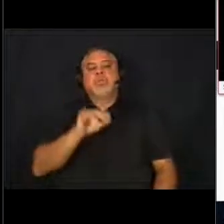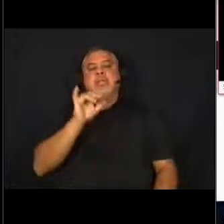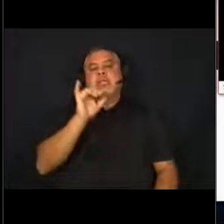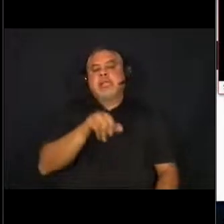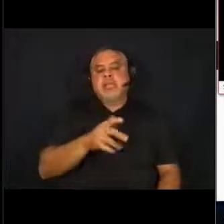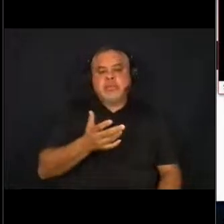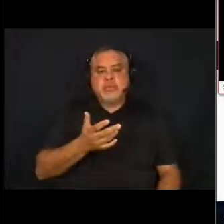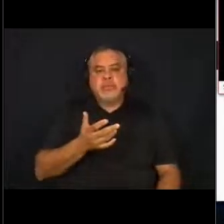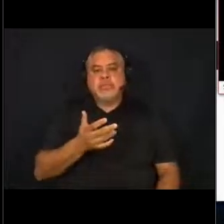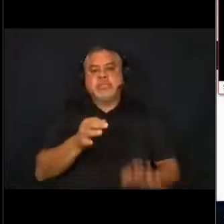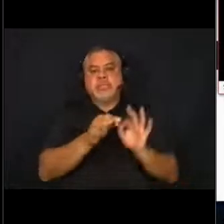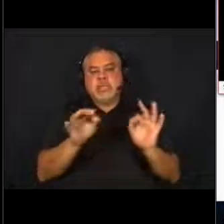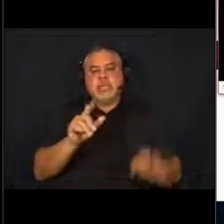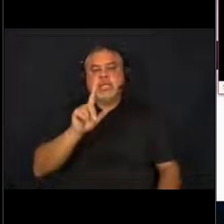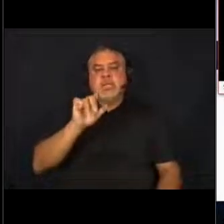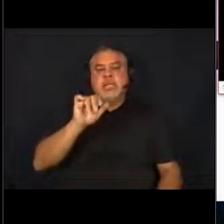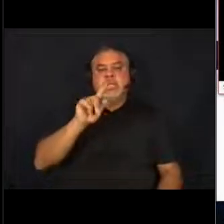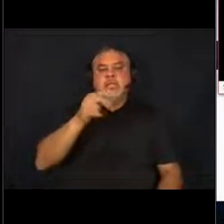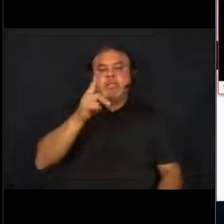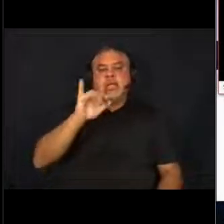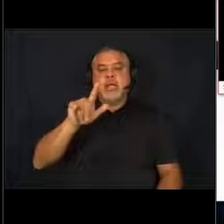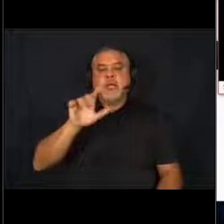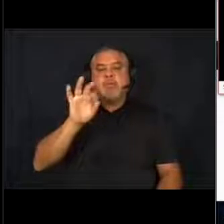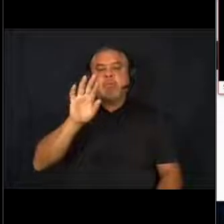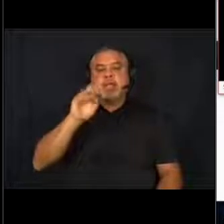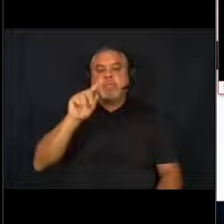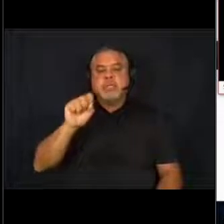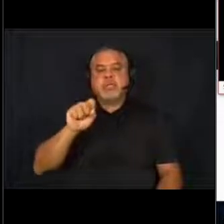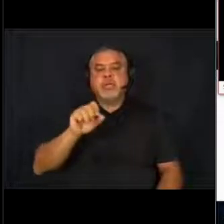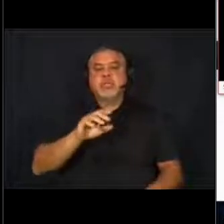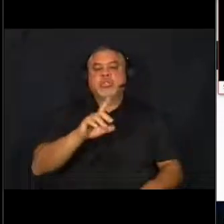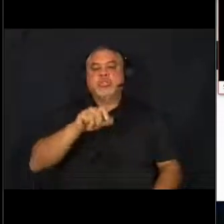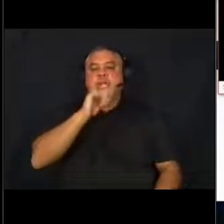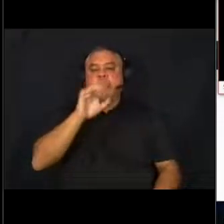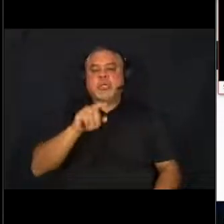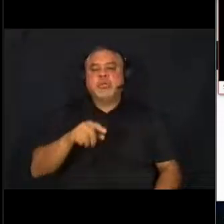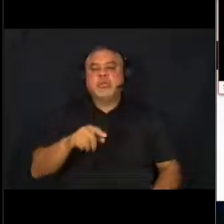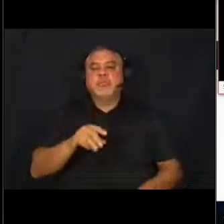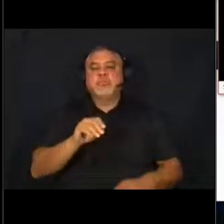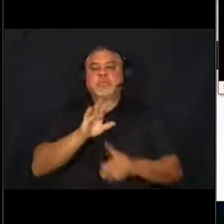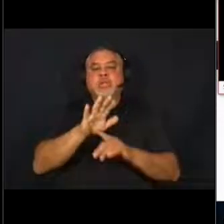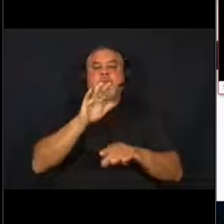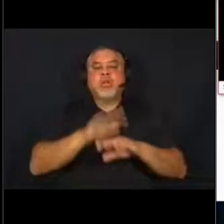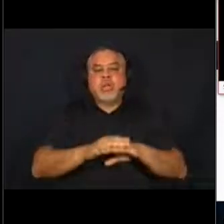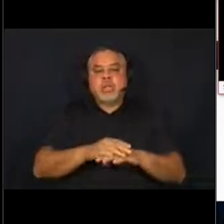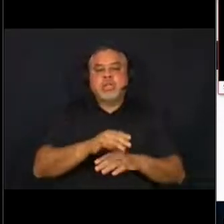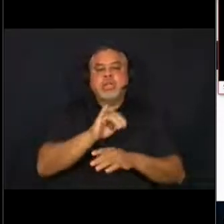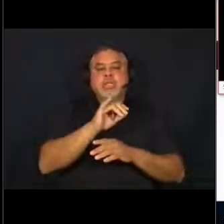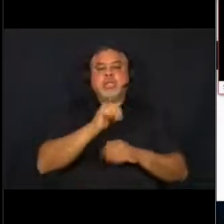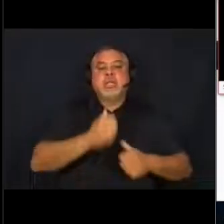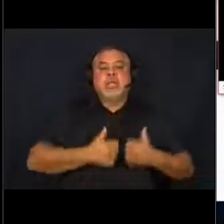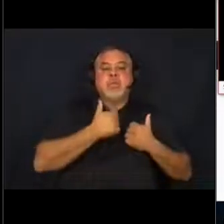sentence. Lithodile fragments ought not be projected by the inhabitants of virtuous